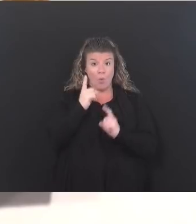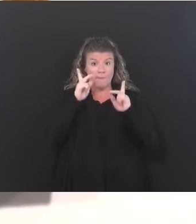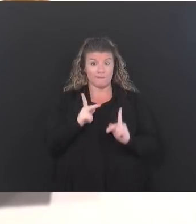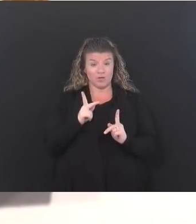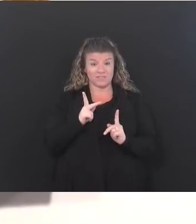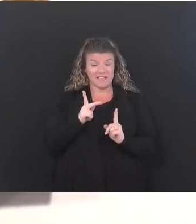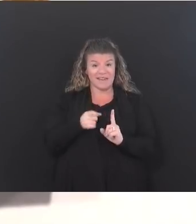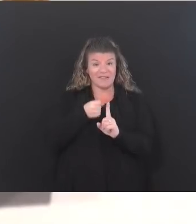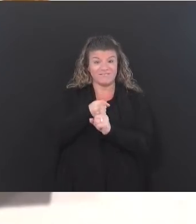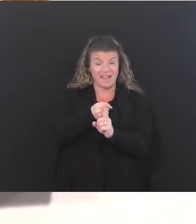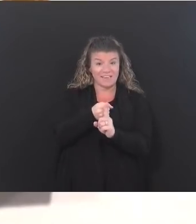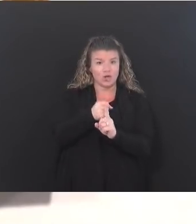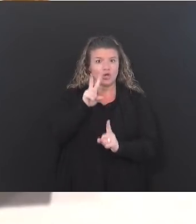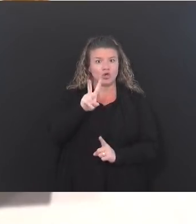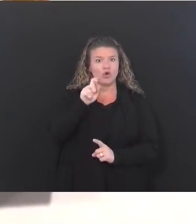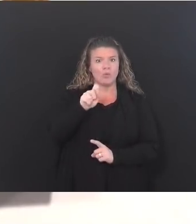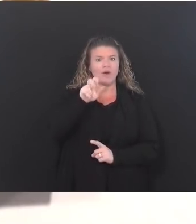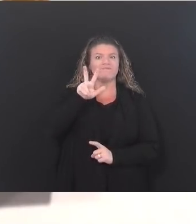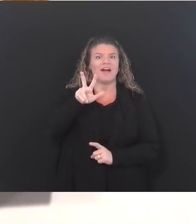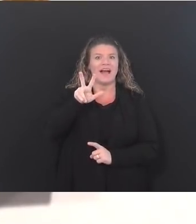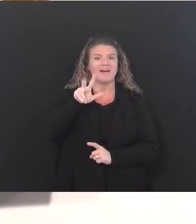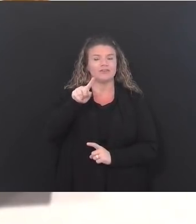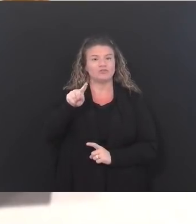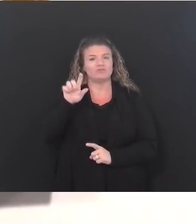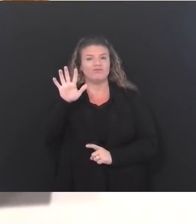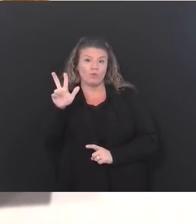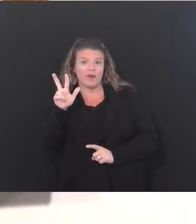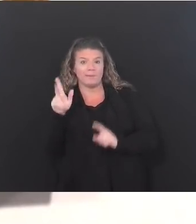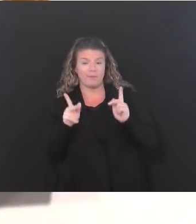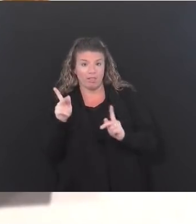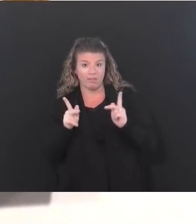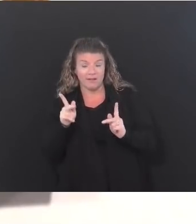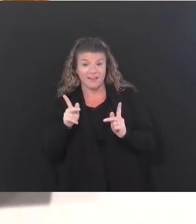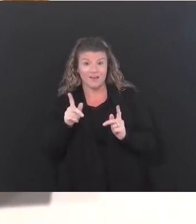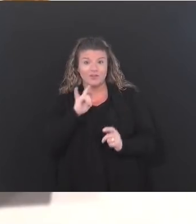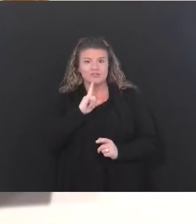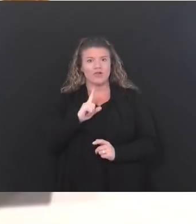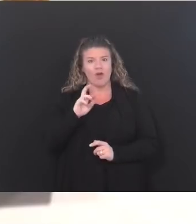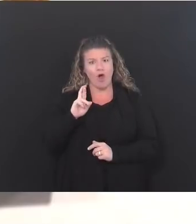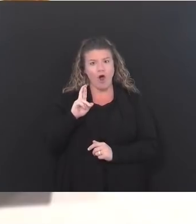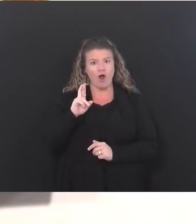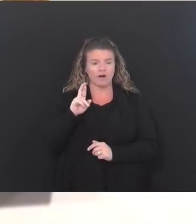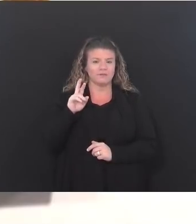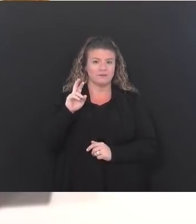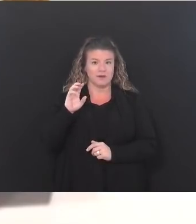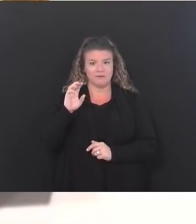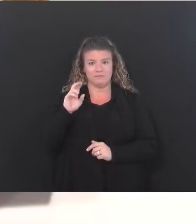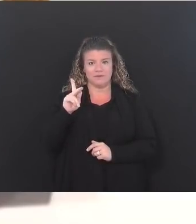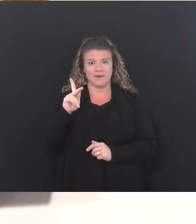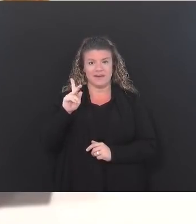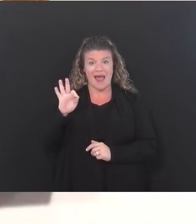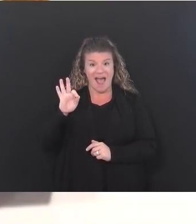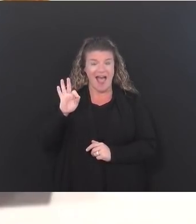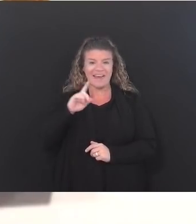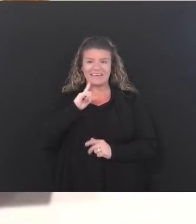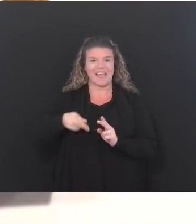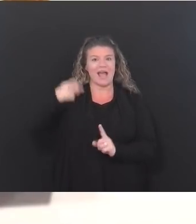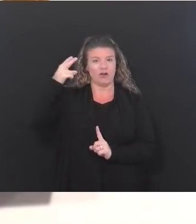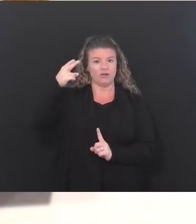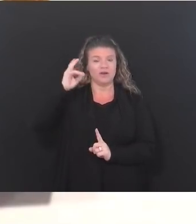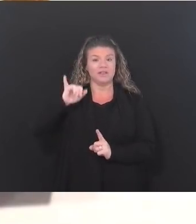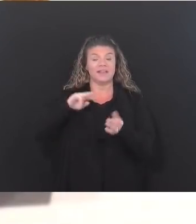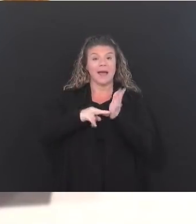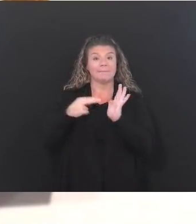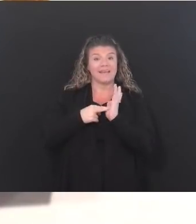infects about 2.5 to 3 people. So the R0 is much higher, which means that the COVID virus